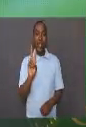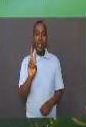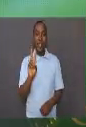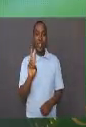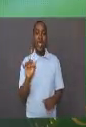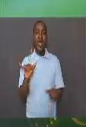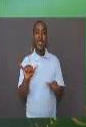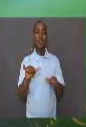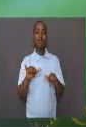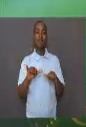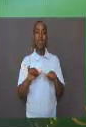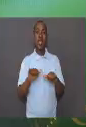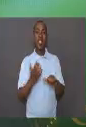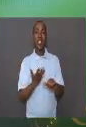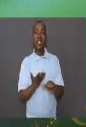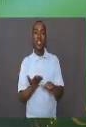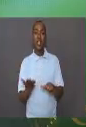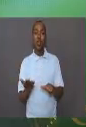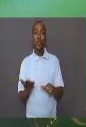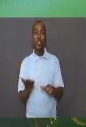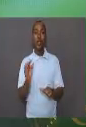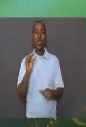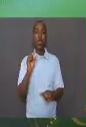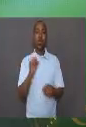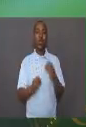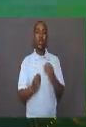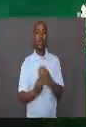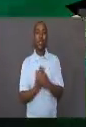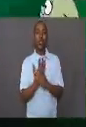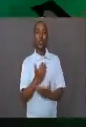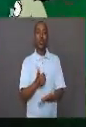requirements needed for microorganisms to grow.